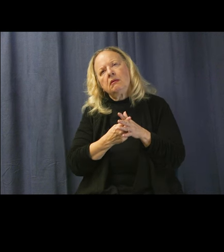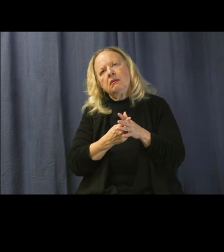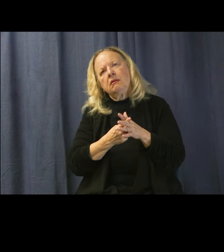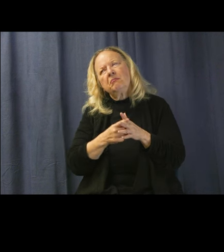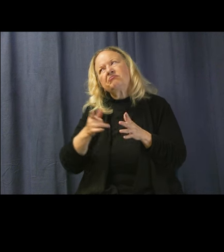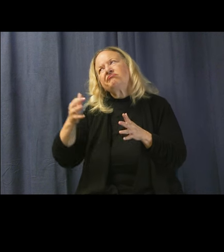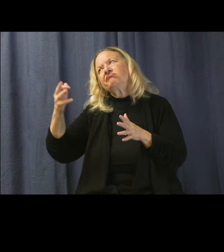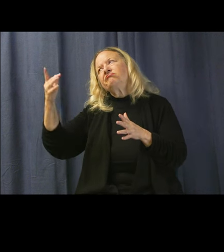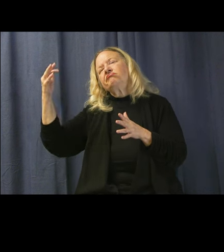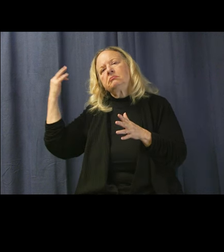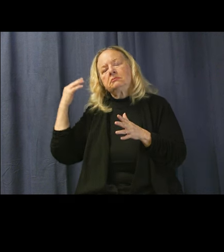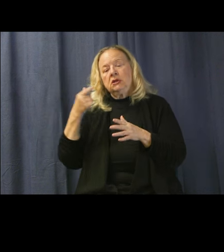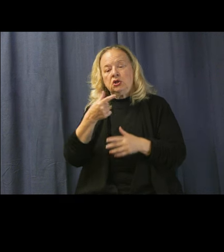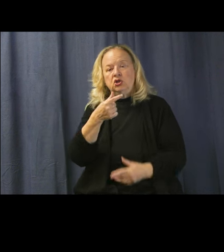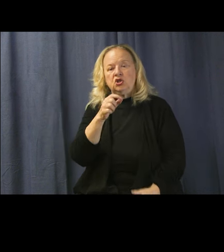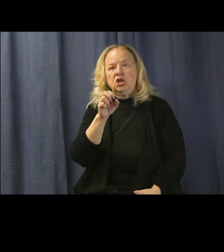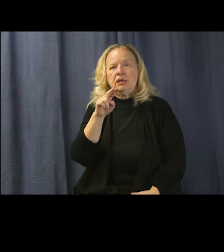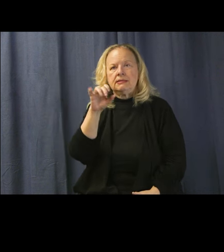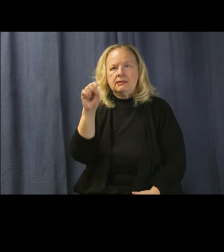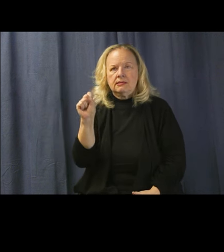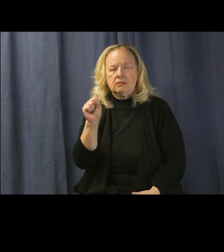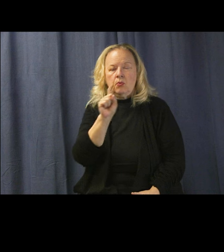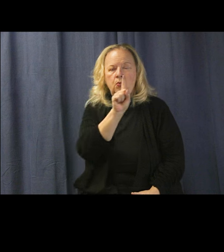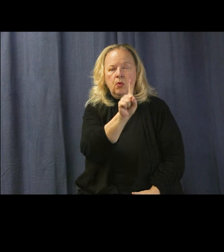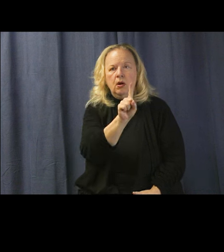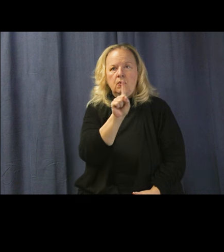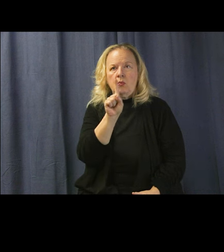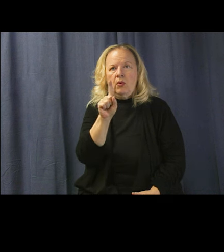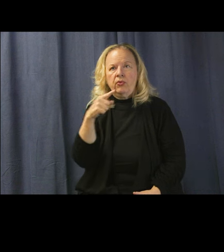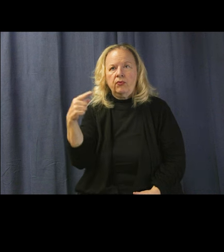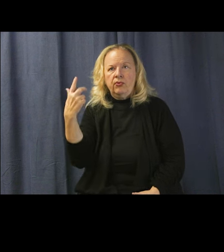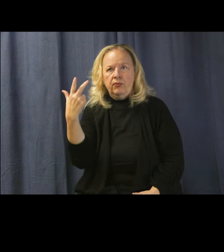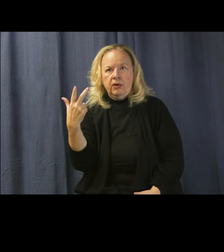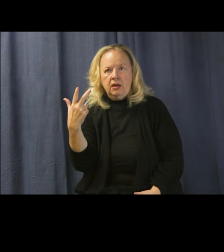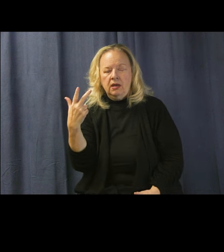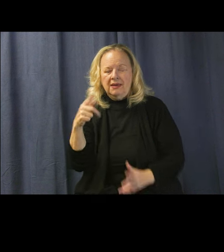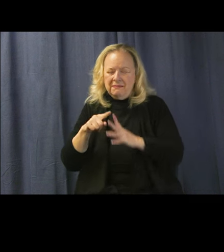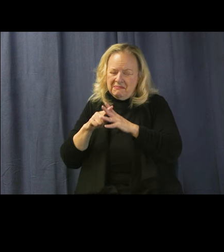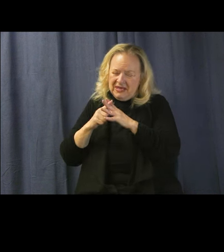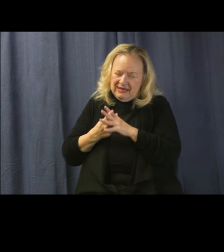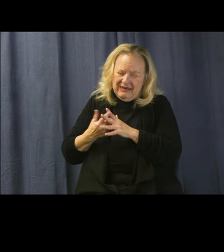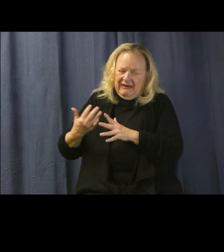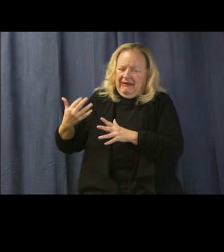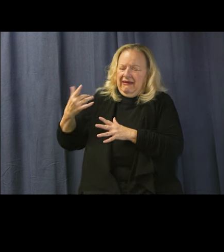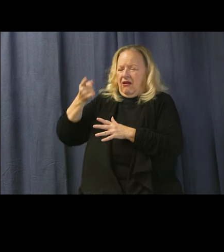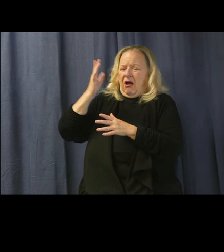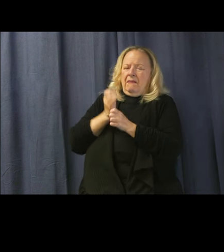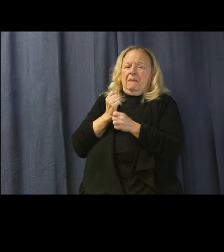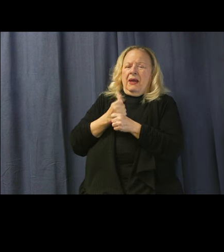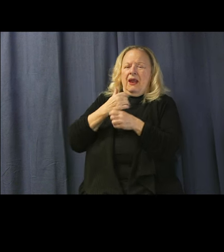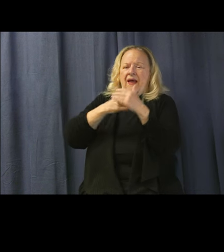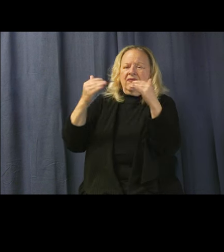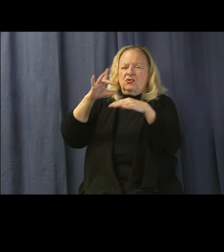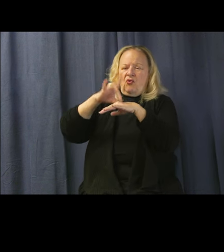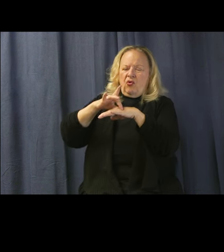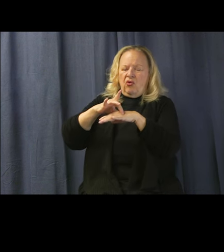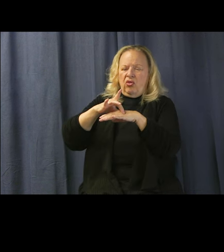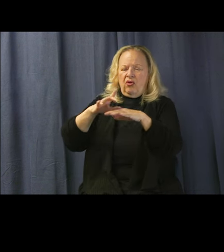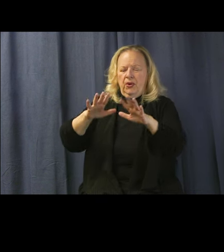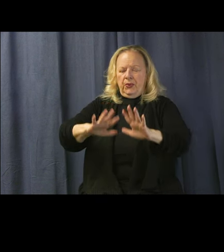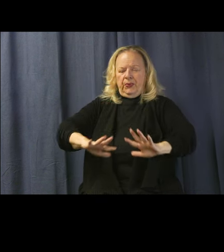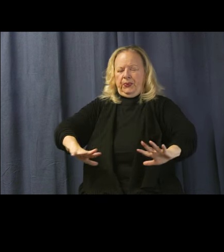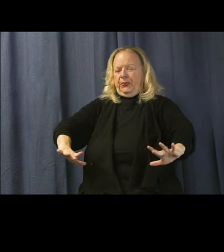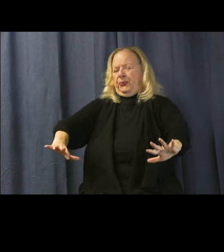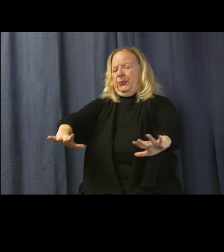in Genesis 1:1-3, in the beginning, God created the heaven and the earth. The earth